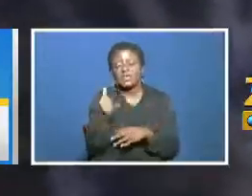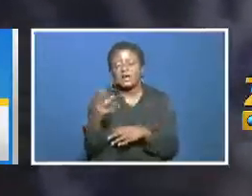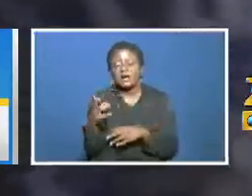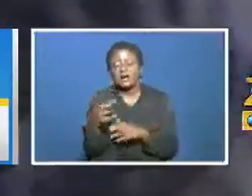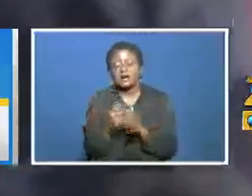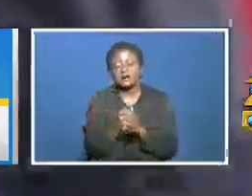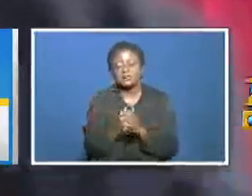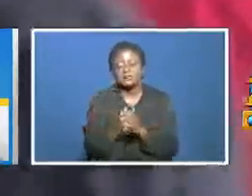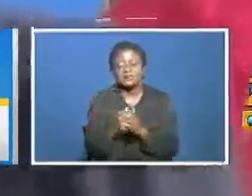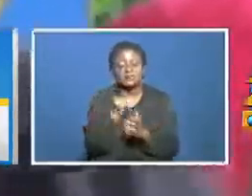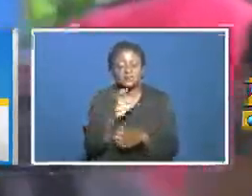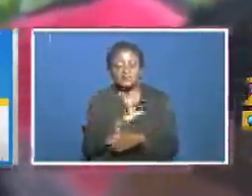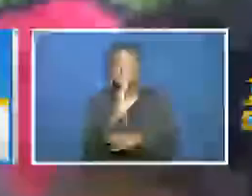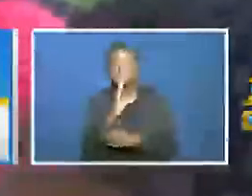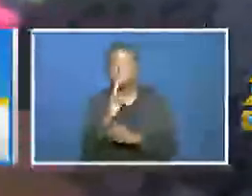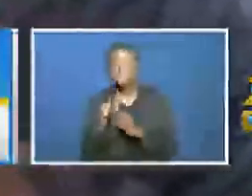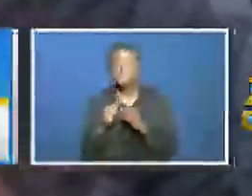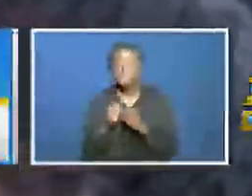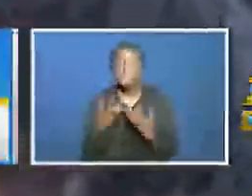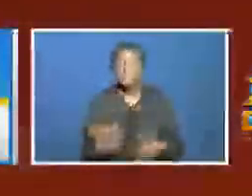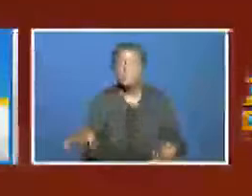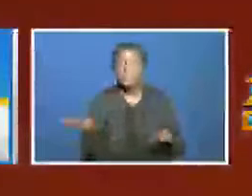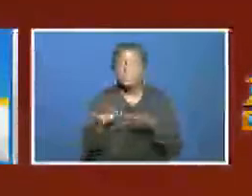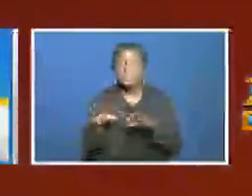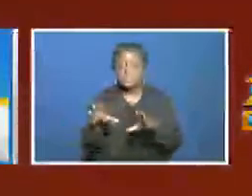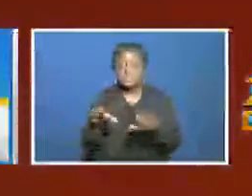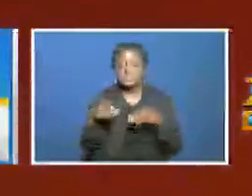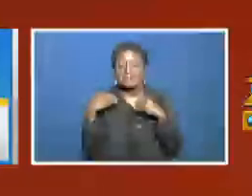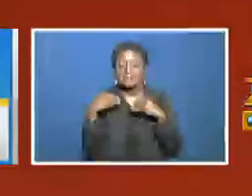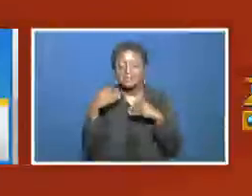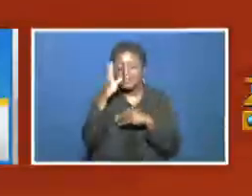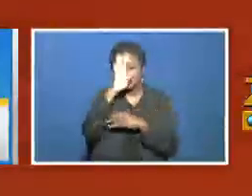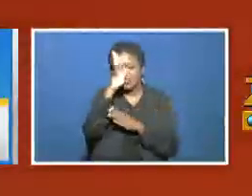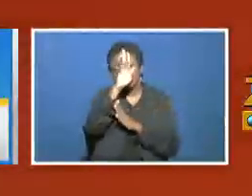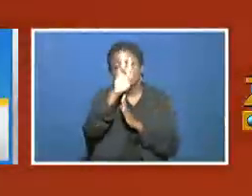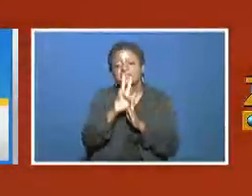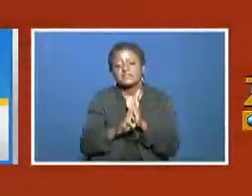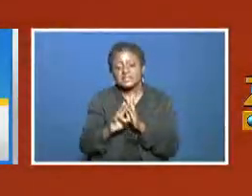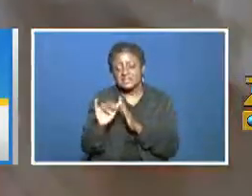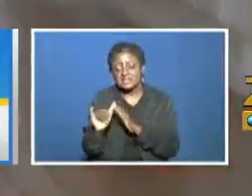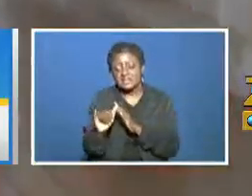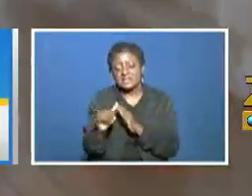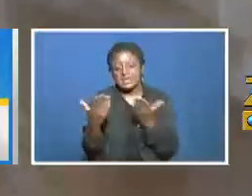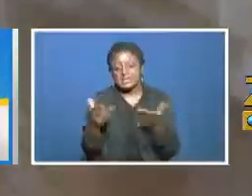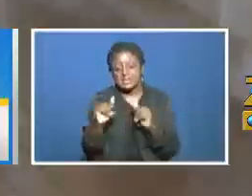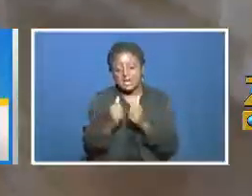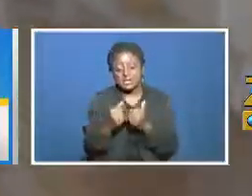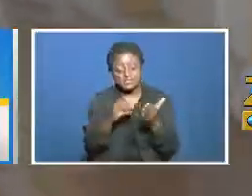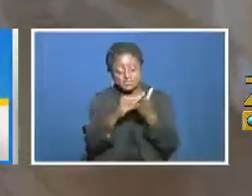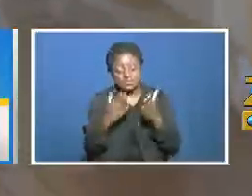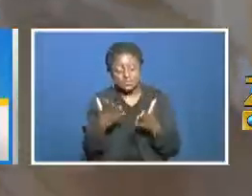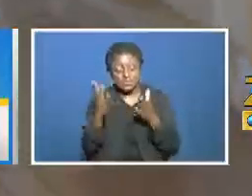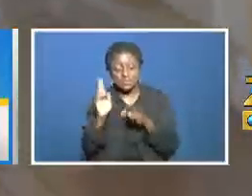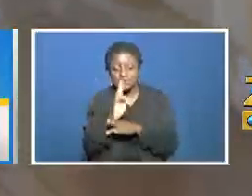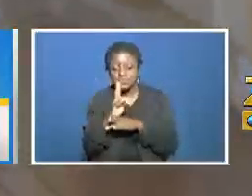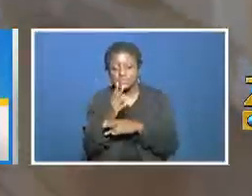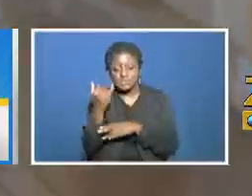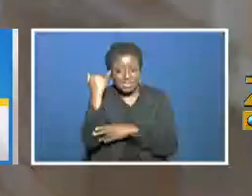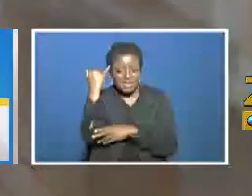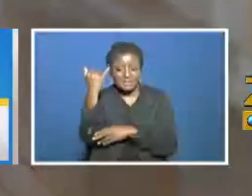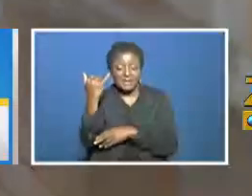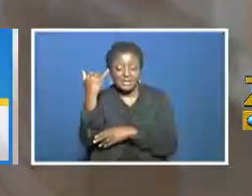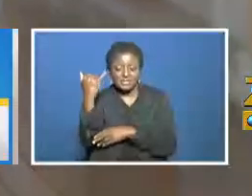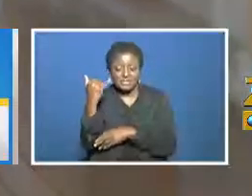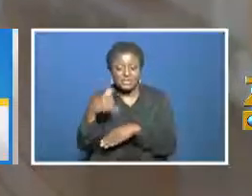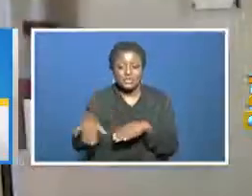Cartwright stresses the importance of embracing creativity. For instance, here's how she says students will tap into their imaginations over the